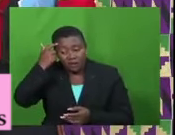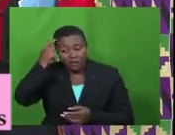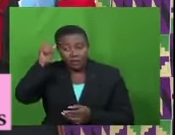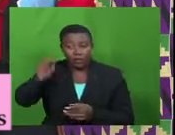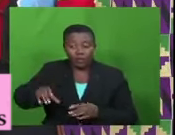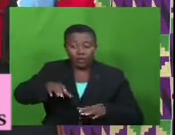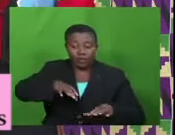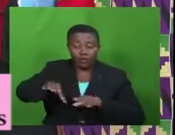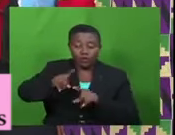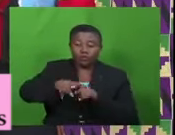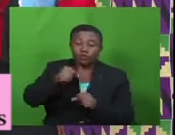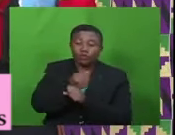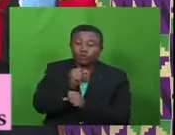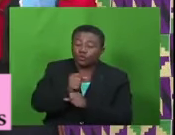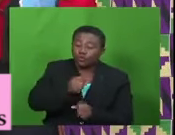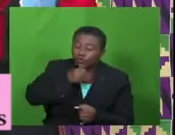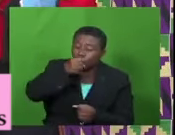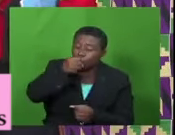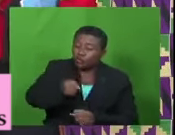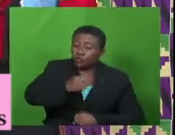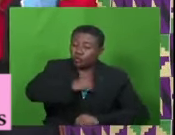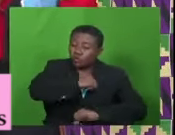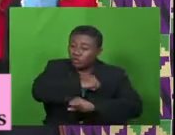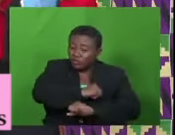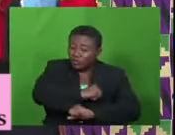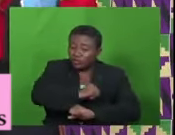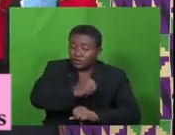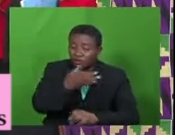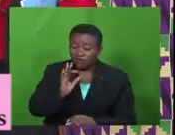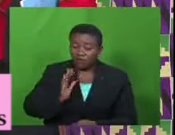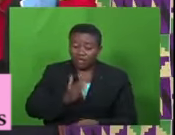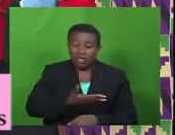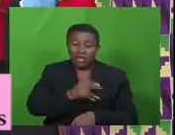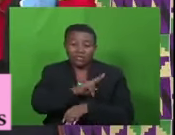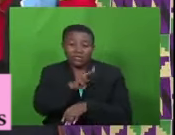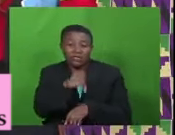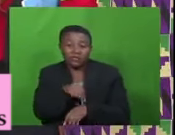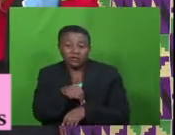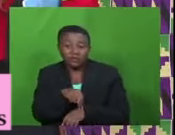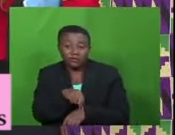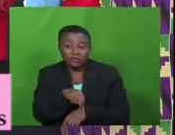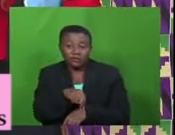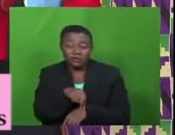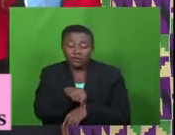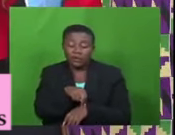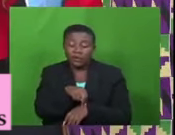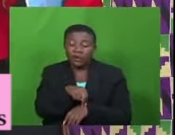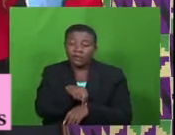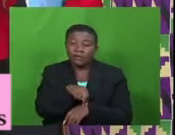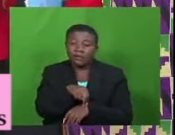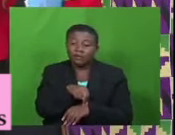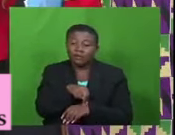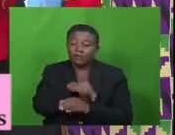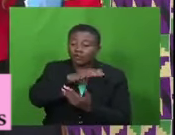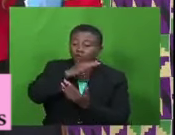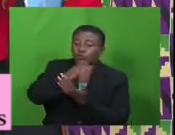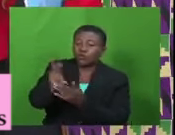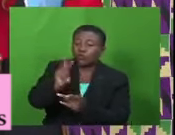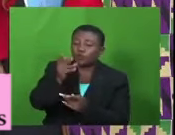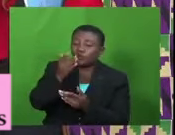the security, safety, and stability of our nation. The threats of terrorism and violent